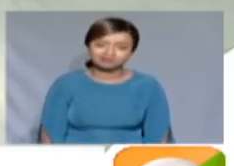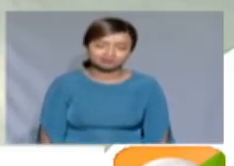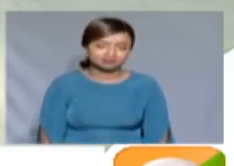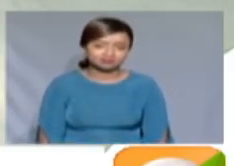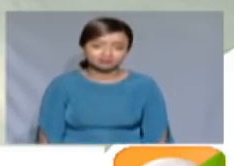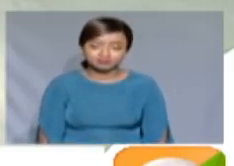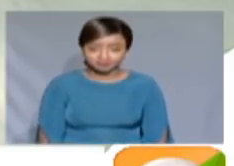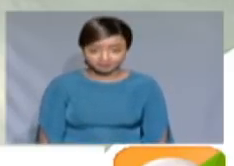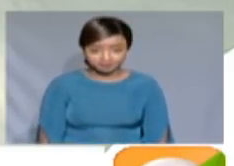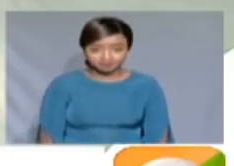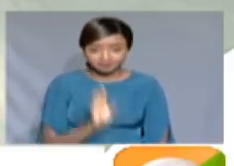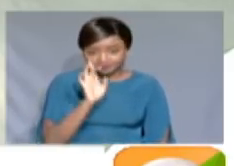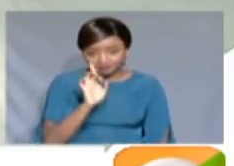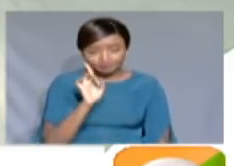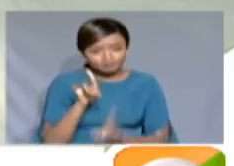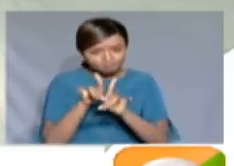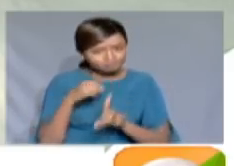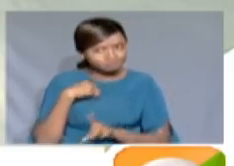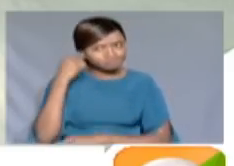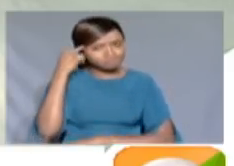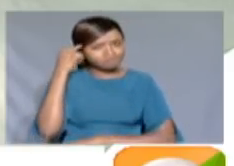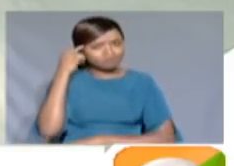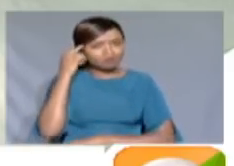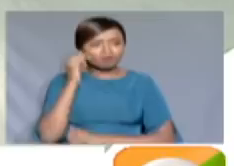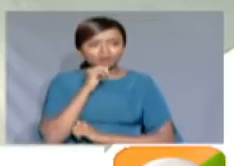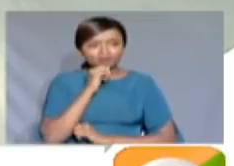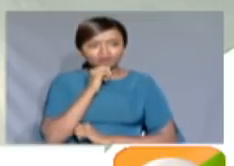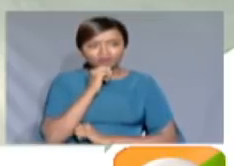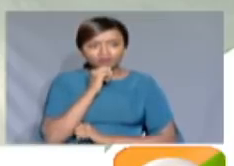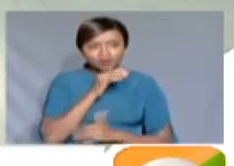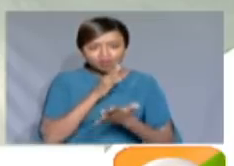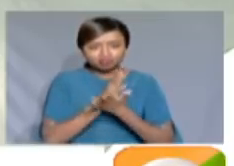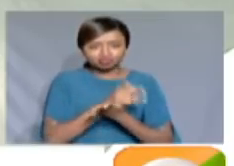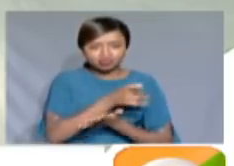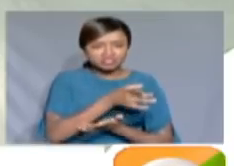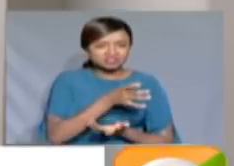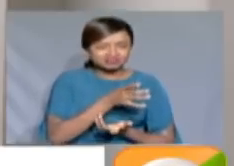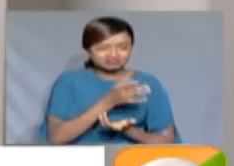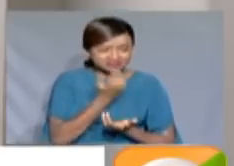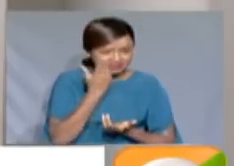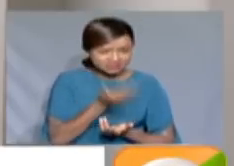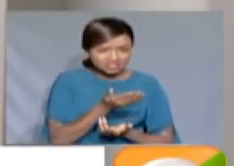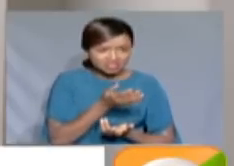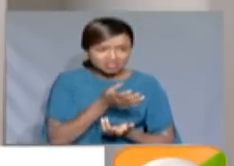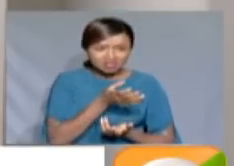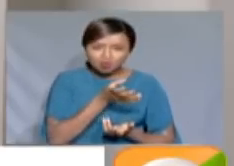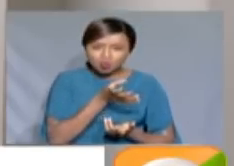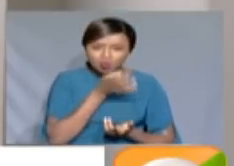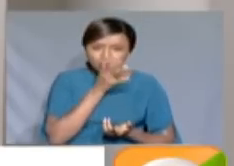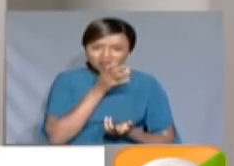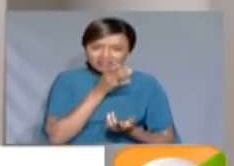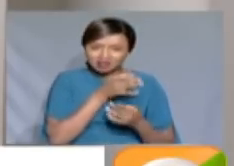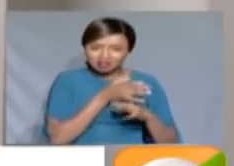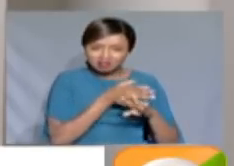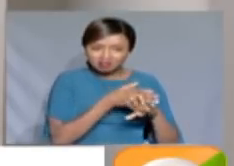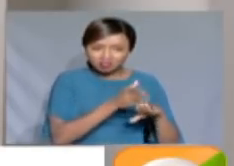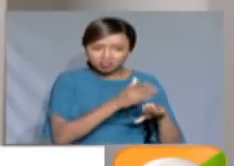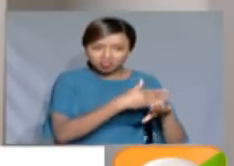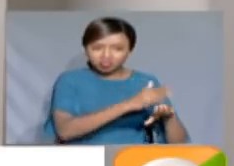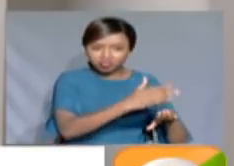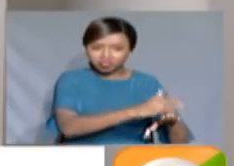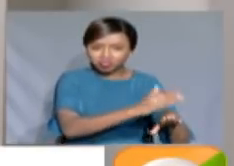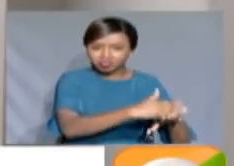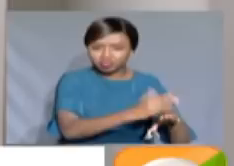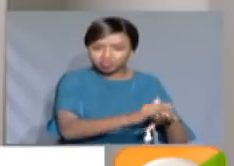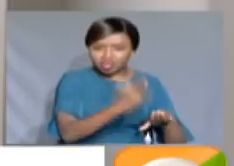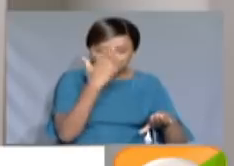Joe, I think it's sad to see the rainwater going to waste. Because this is water that can be put